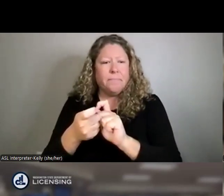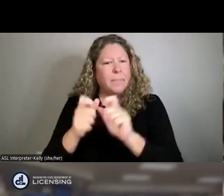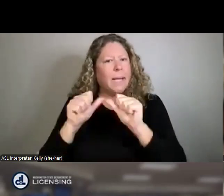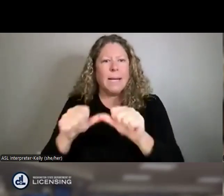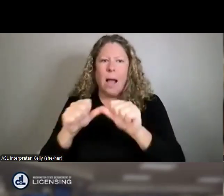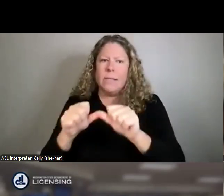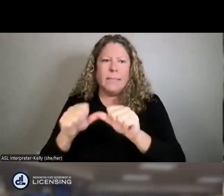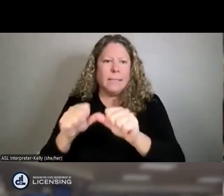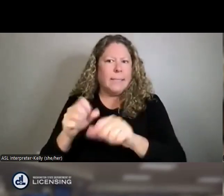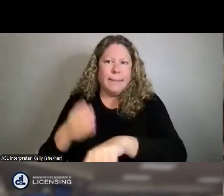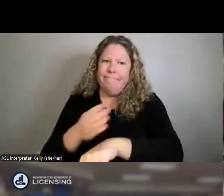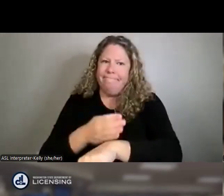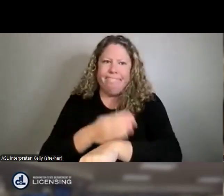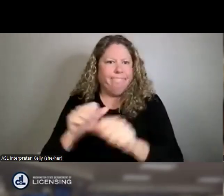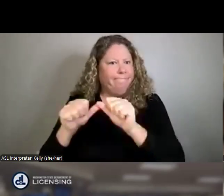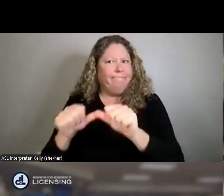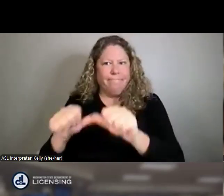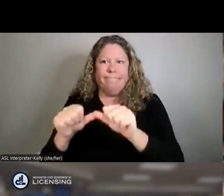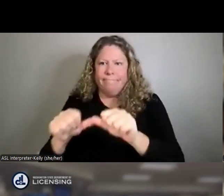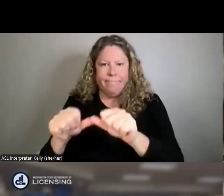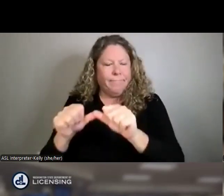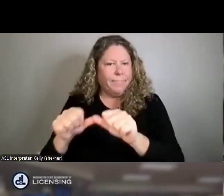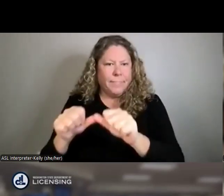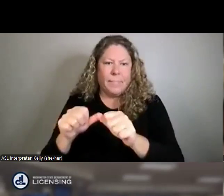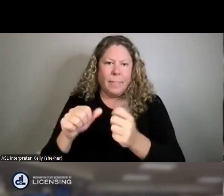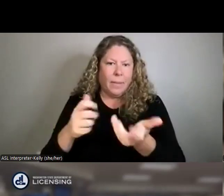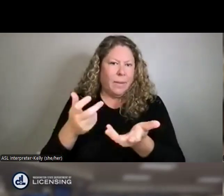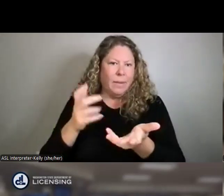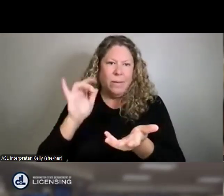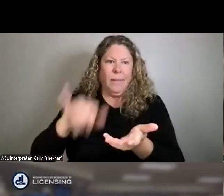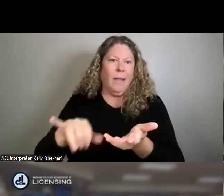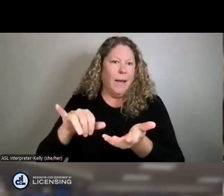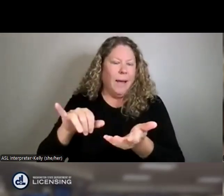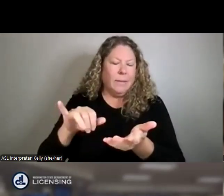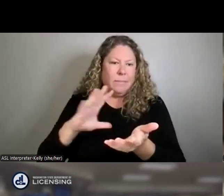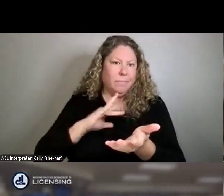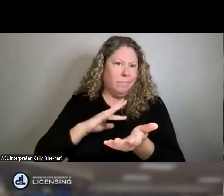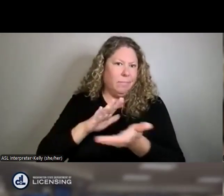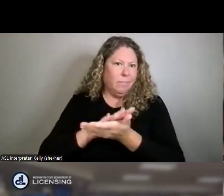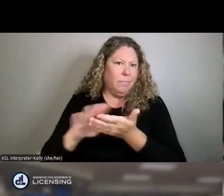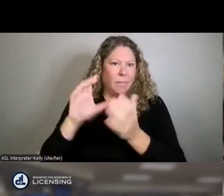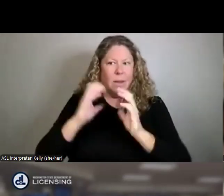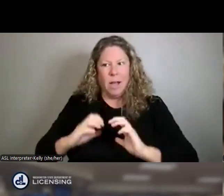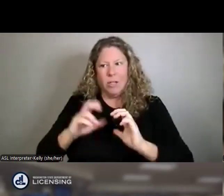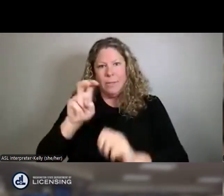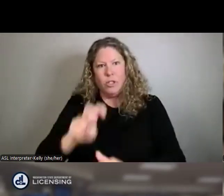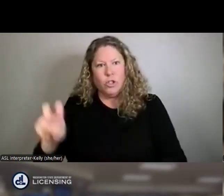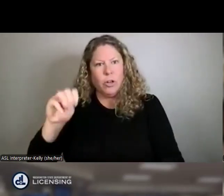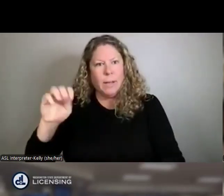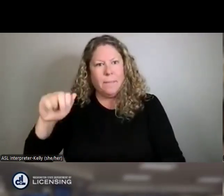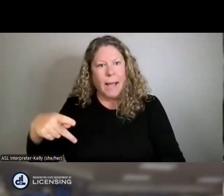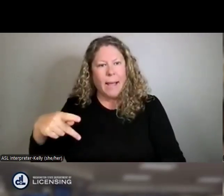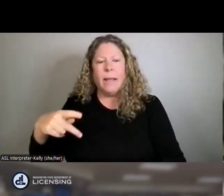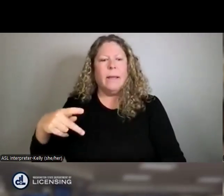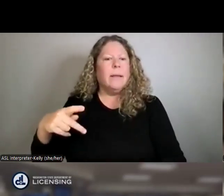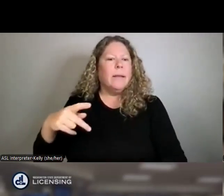in progress, honestly. I mean, that's one of the great things about this customer journey mapping process that we went through, is it's